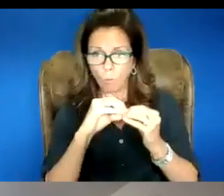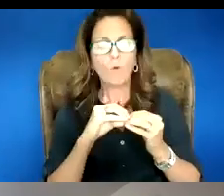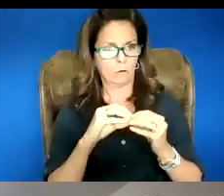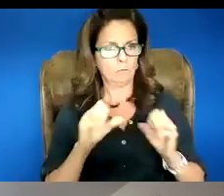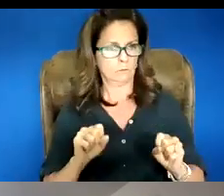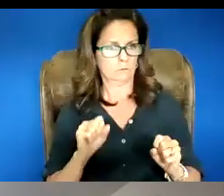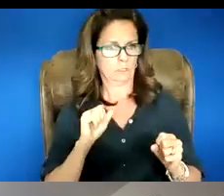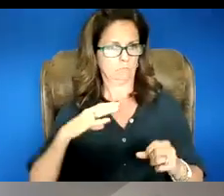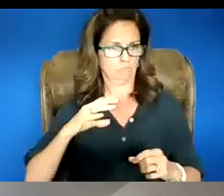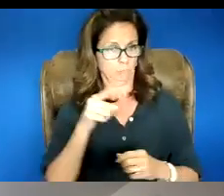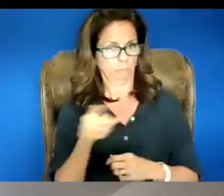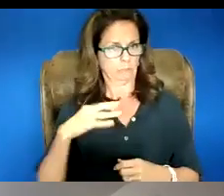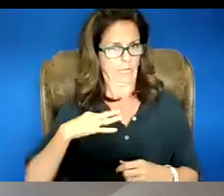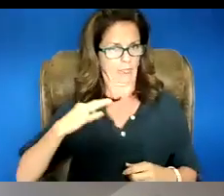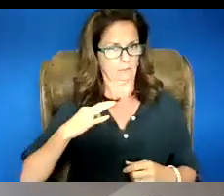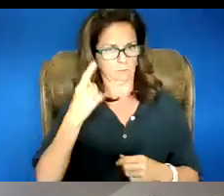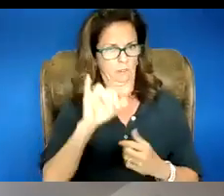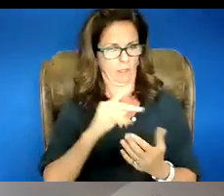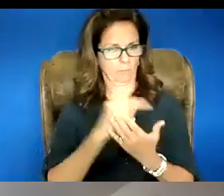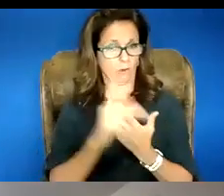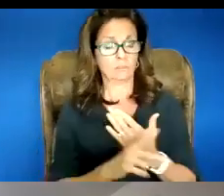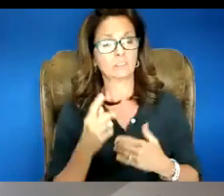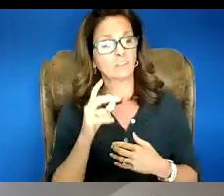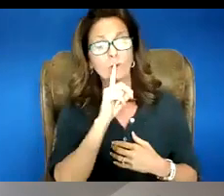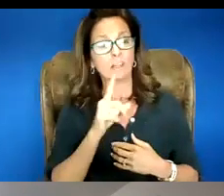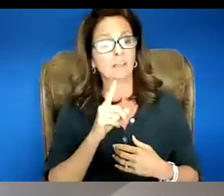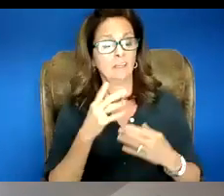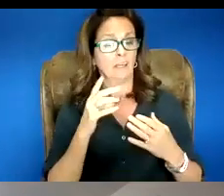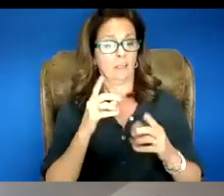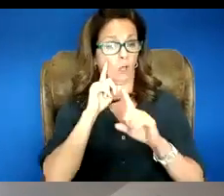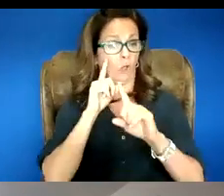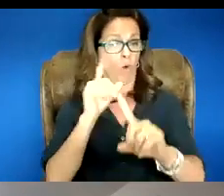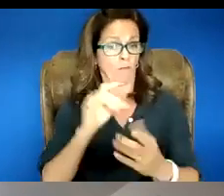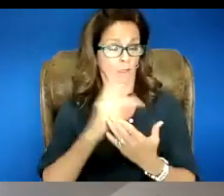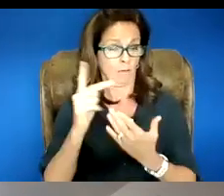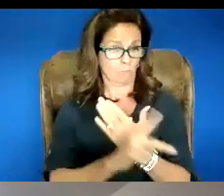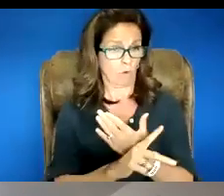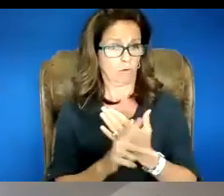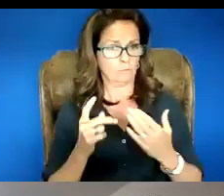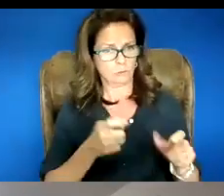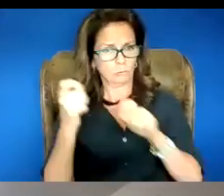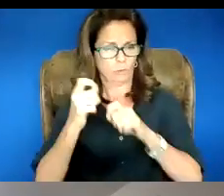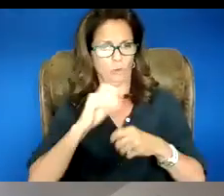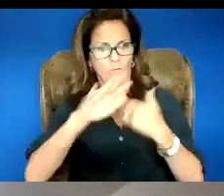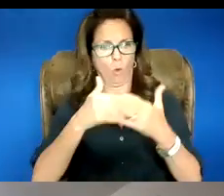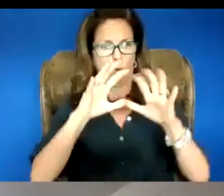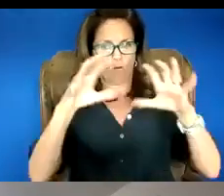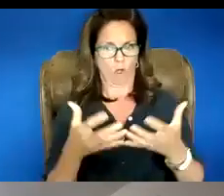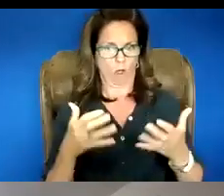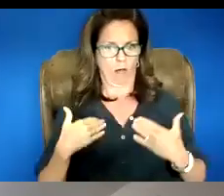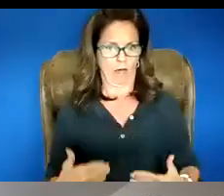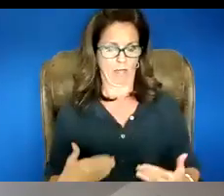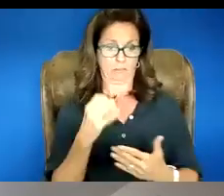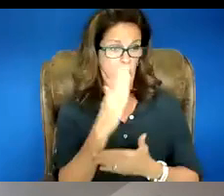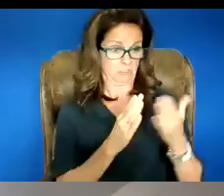with your whole health. So a lot of our participants will have a number of those conditions, and we're not going to limit your